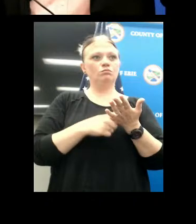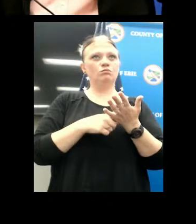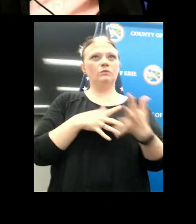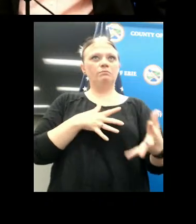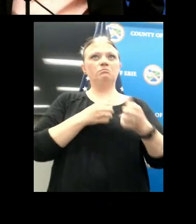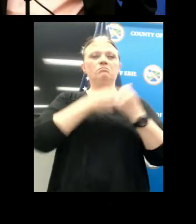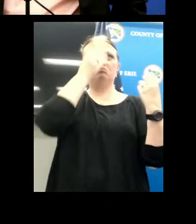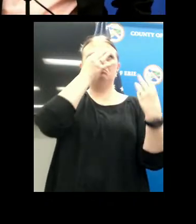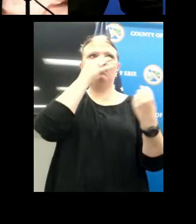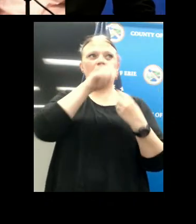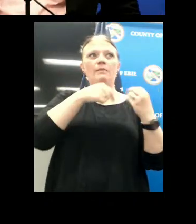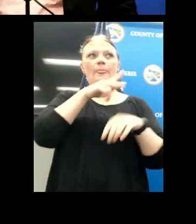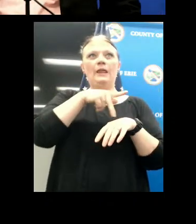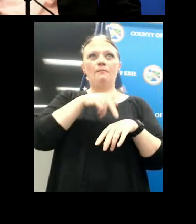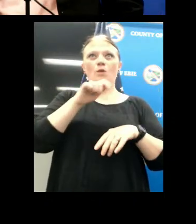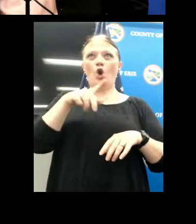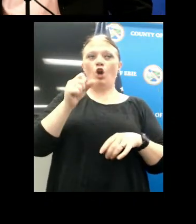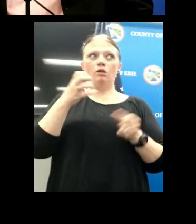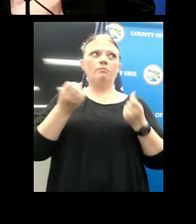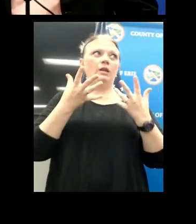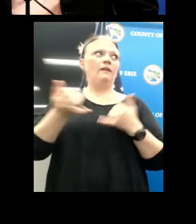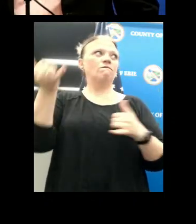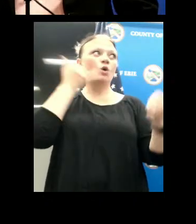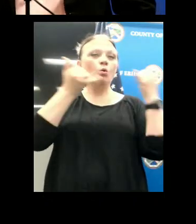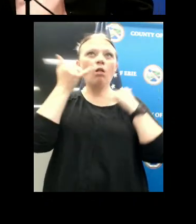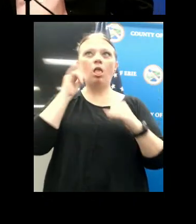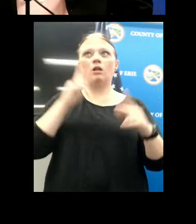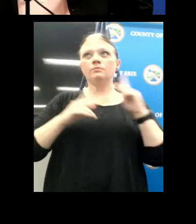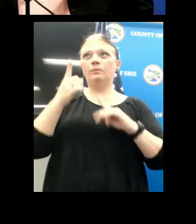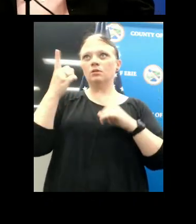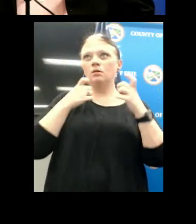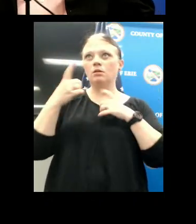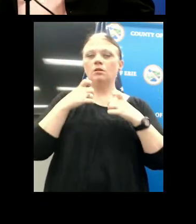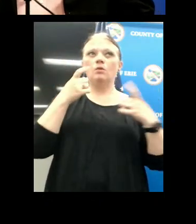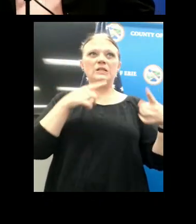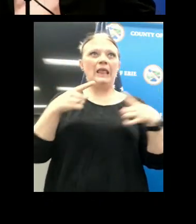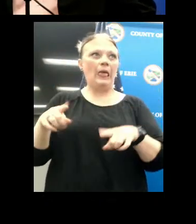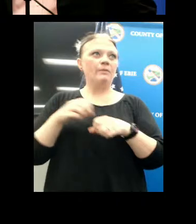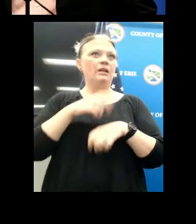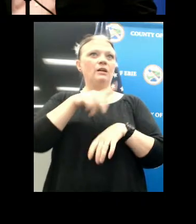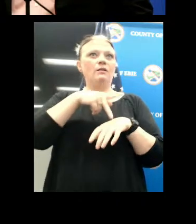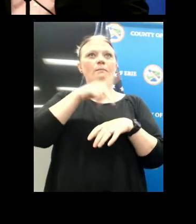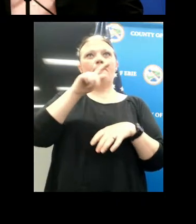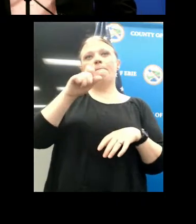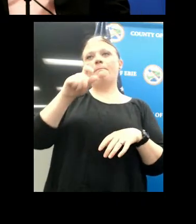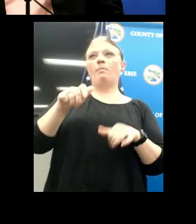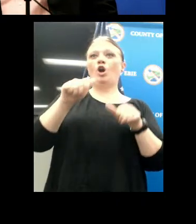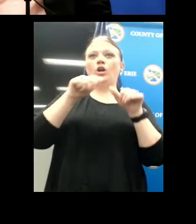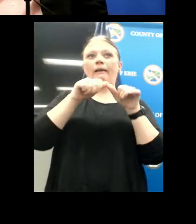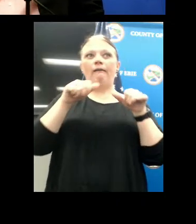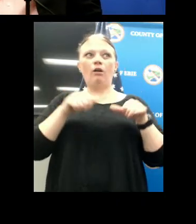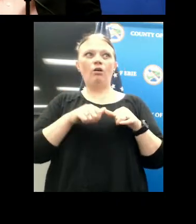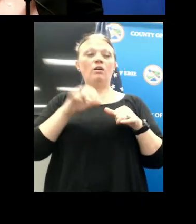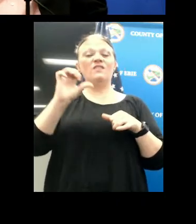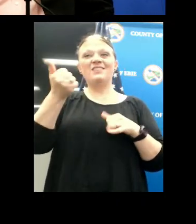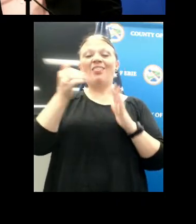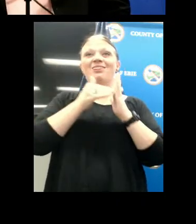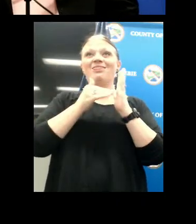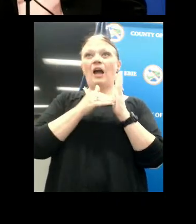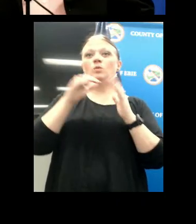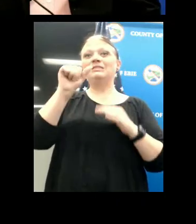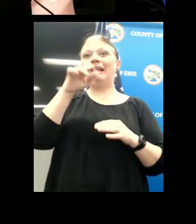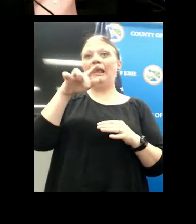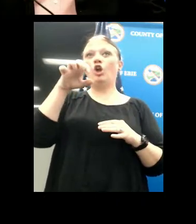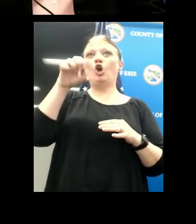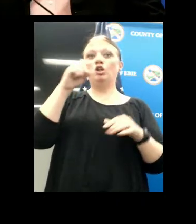updates in our parks. A lot of phone calls and people questioning what's happening in our park areas. Of course, there's over 10,000 acres for you to